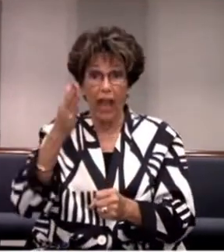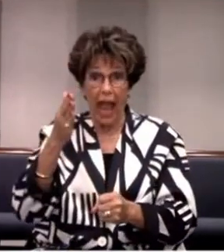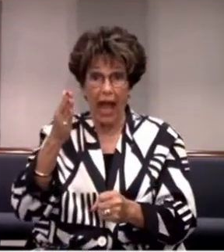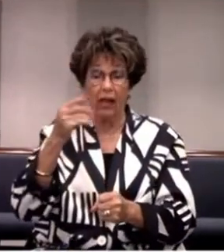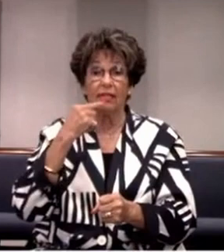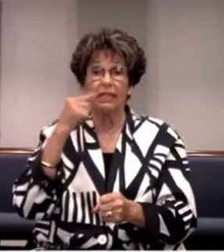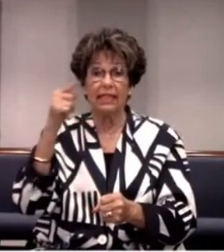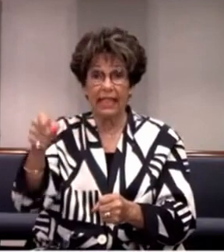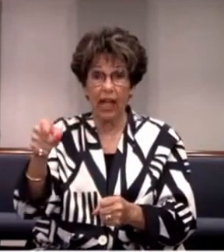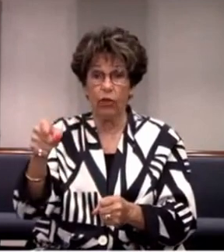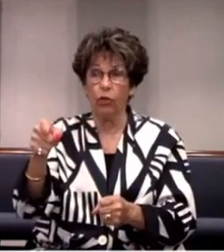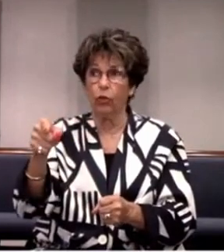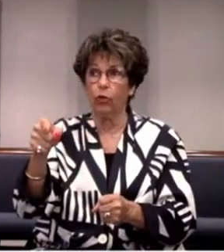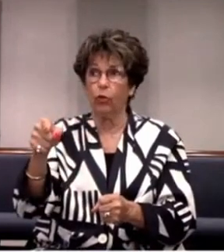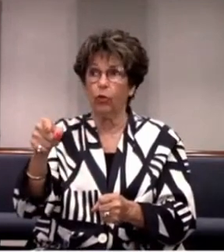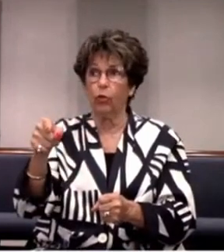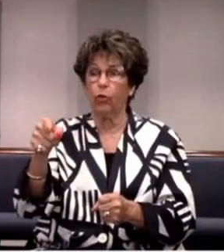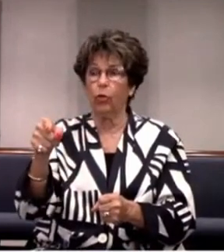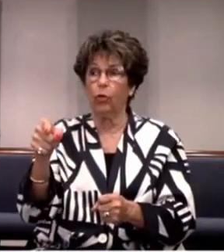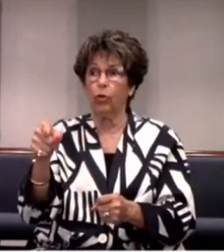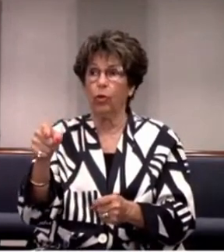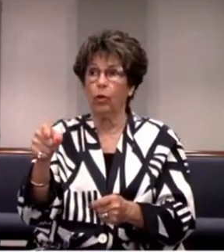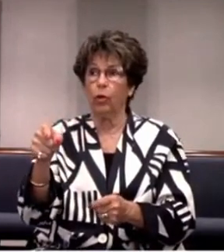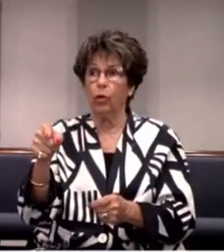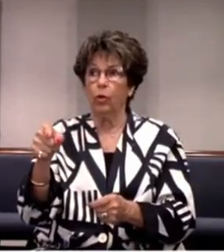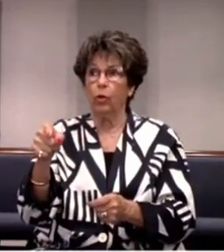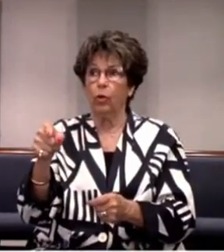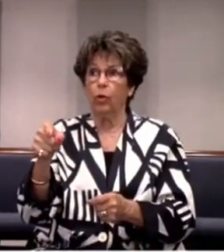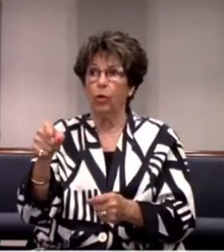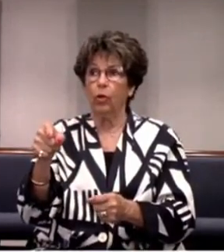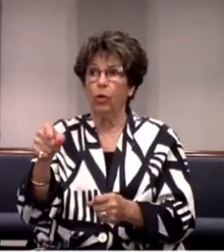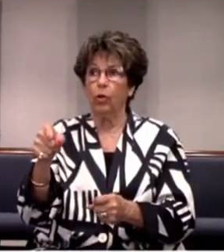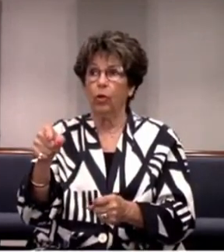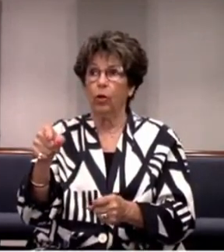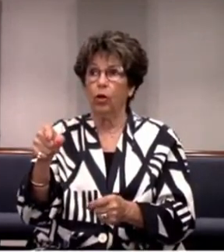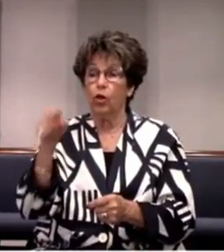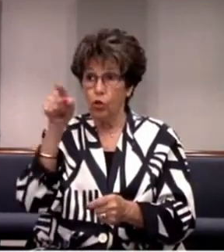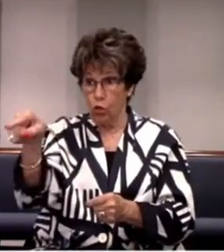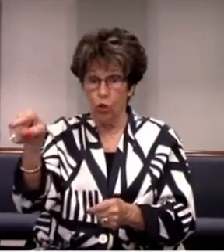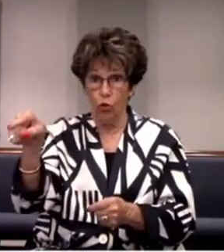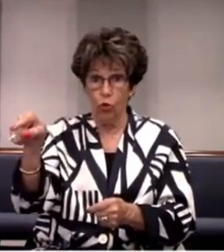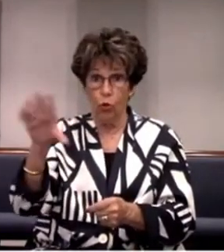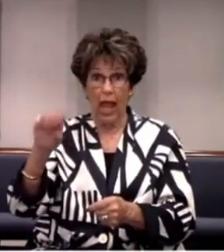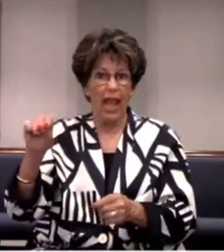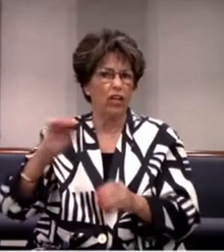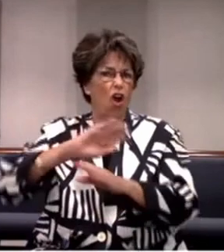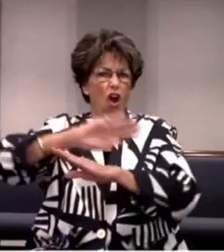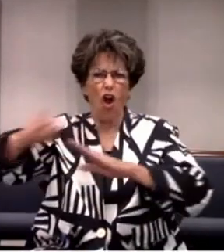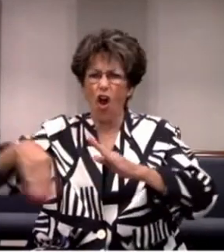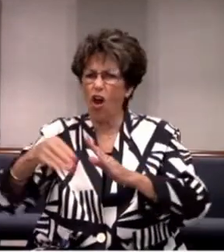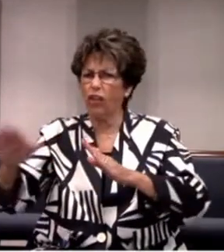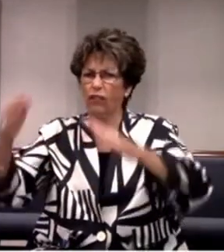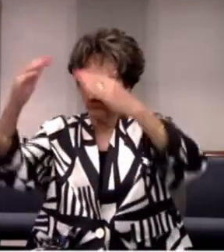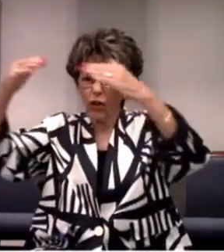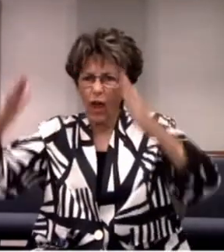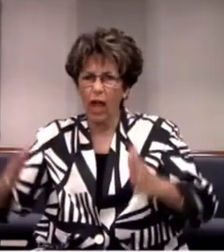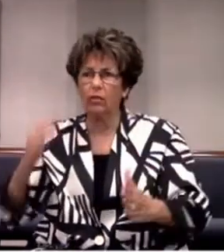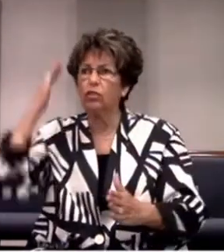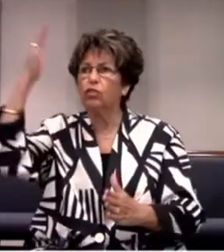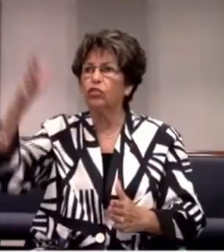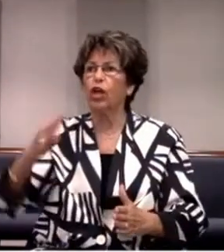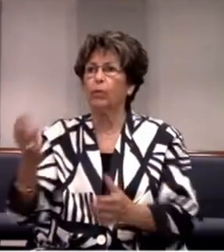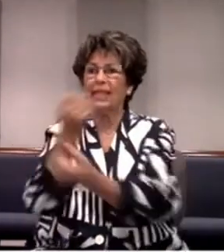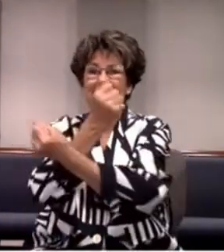words whereby thou and all thy house shall be what?'"